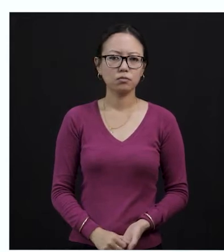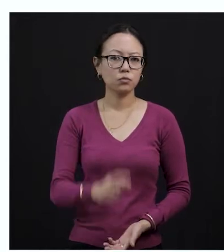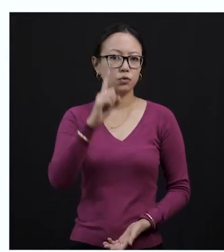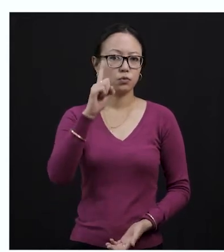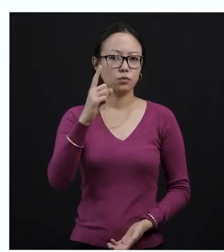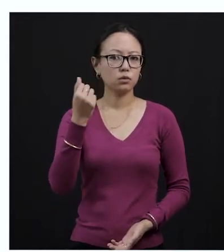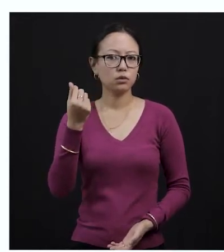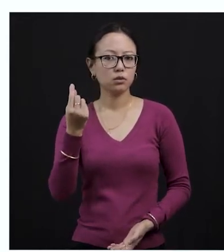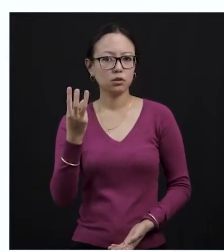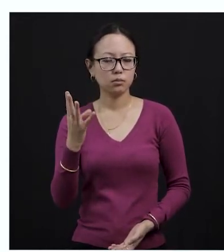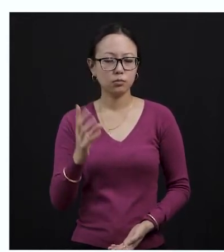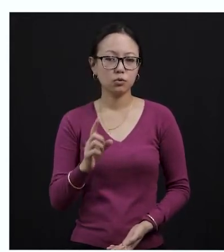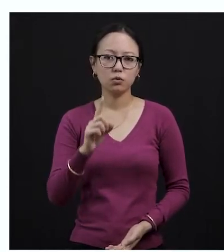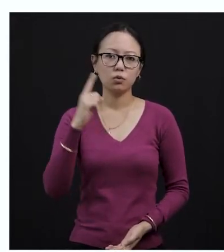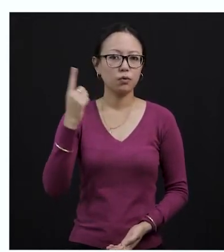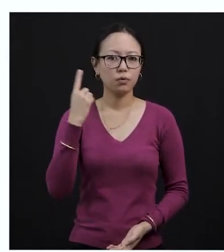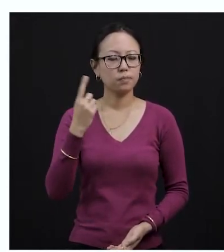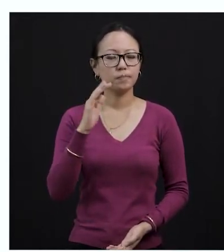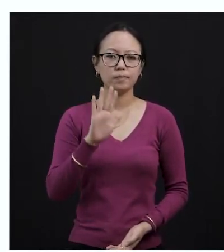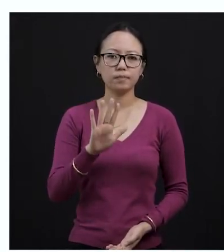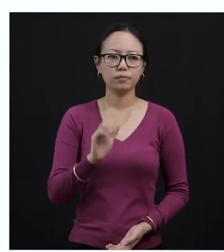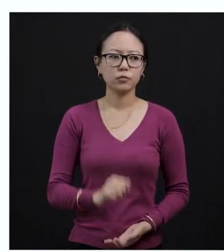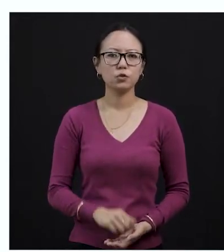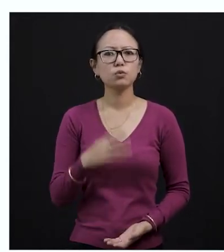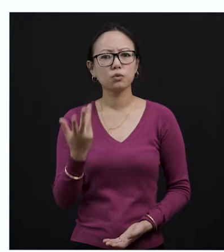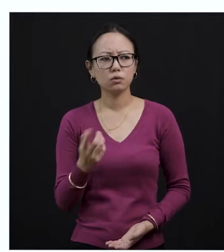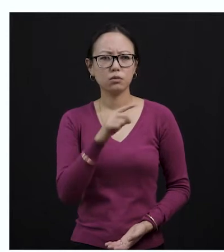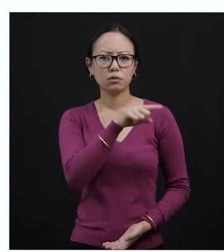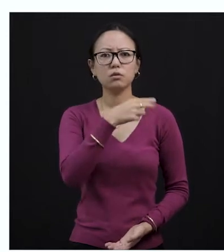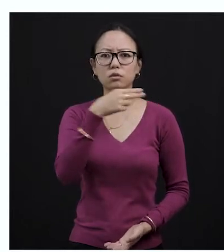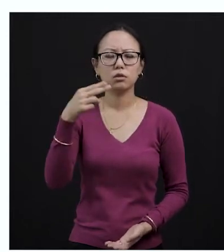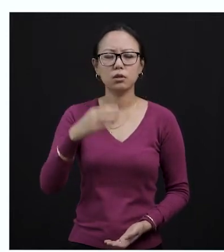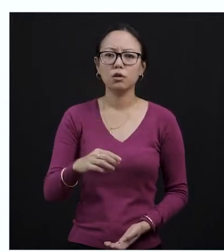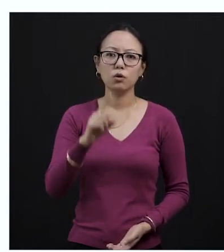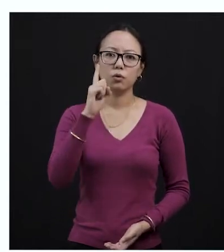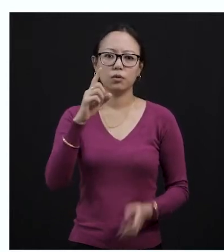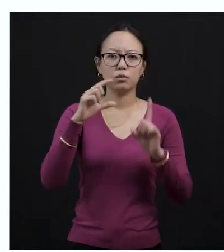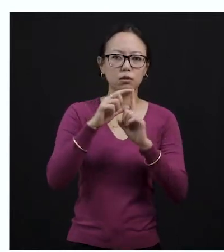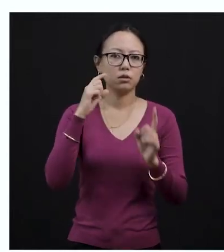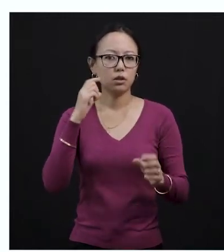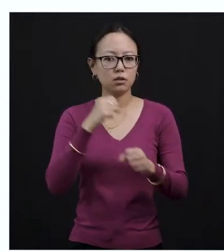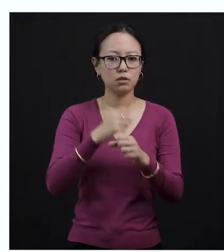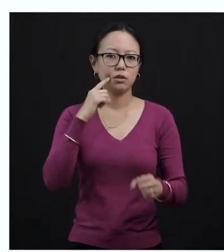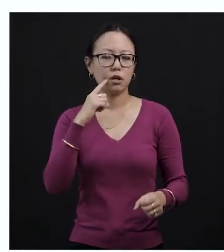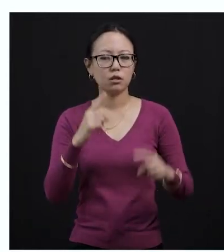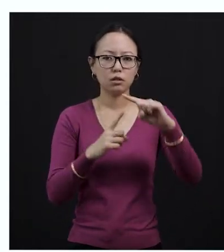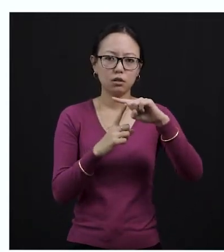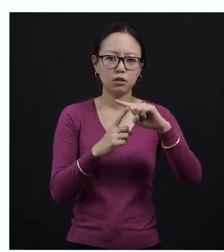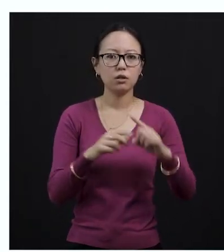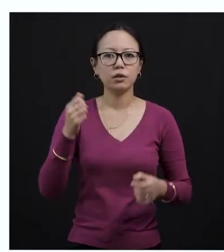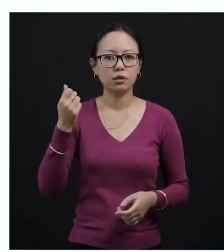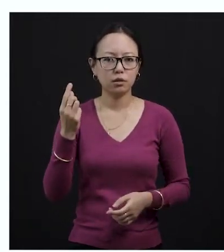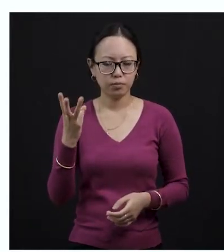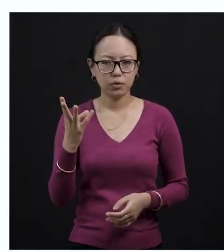number only, so it is called a one digit number. Similarly, 2, it is also only